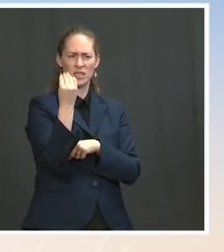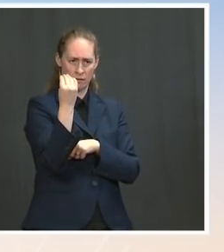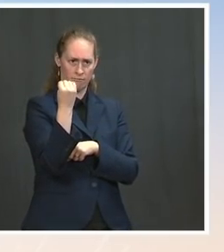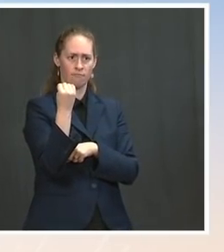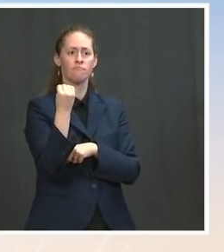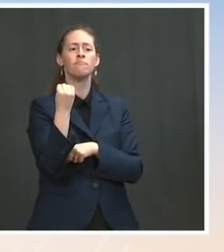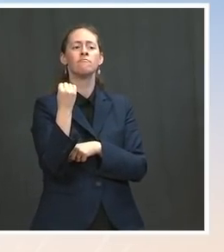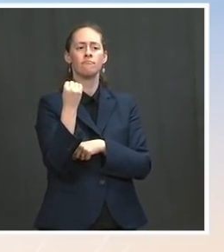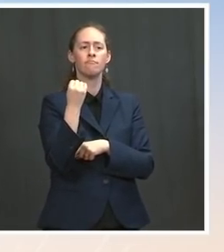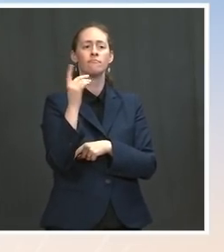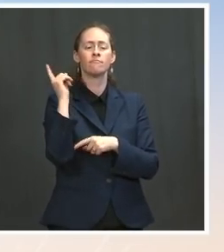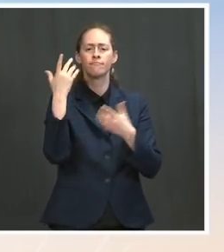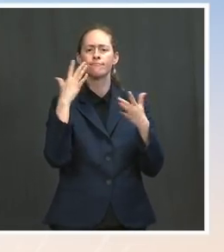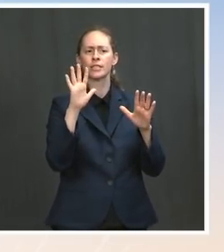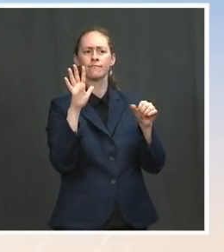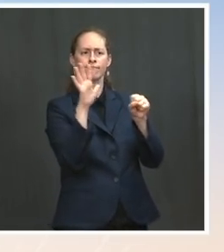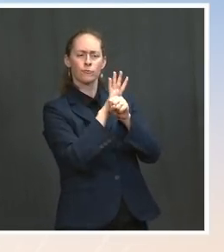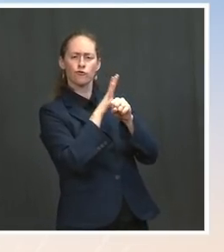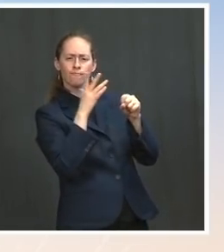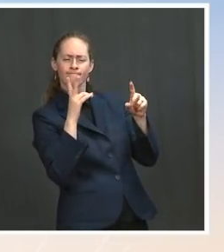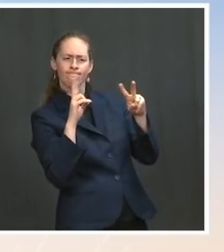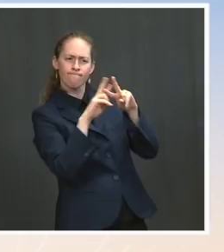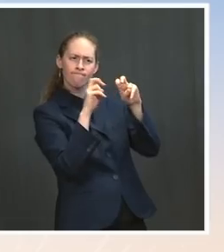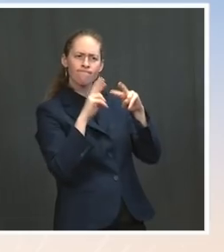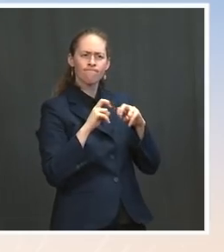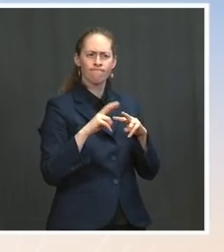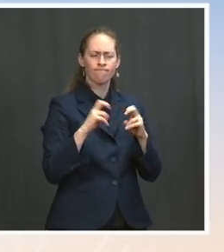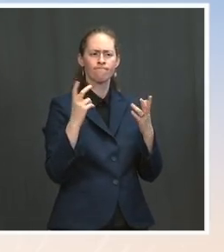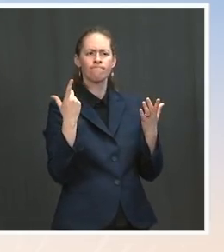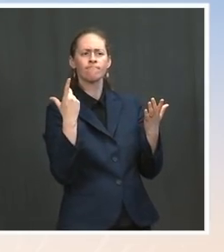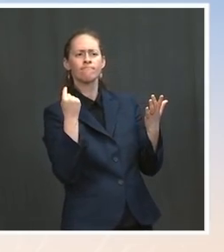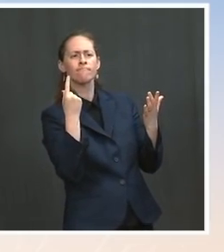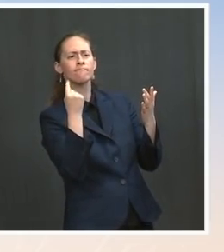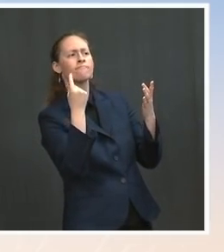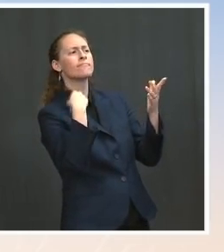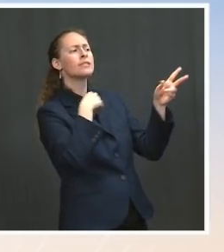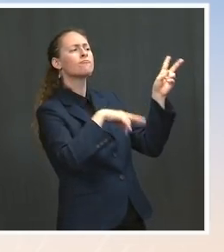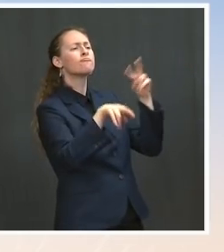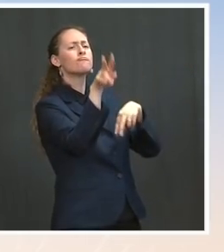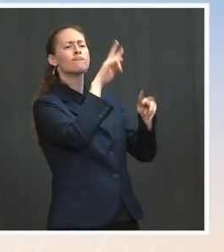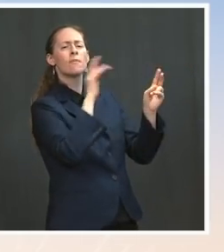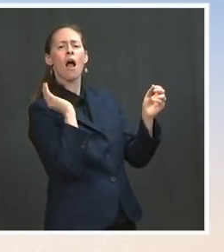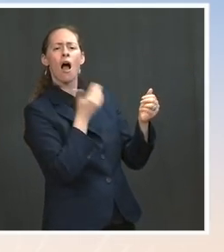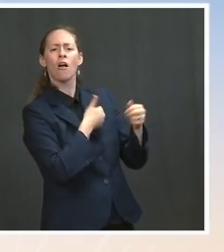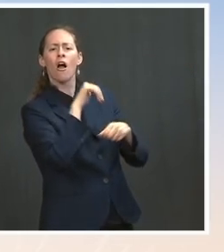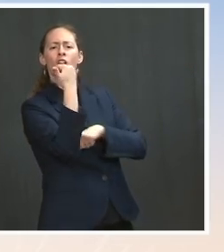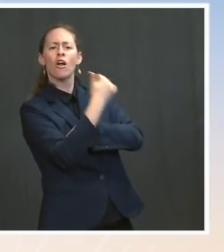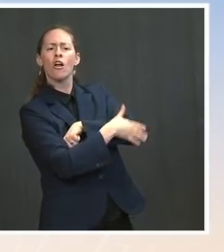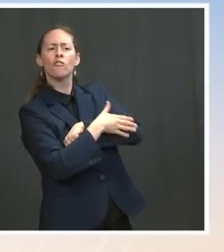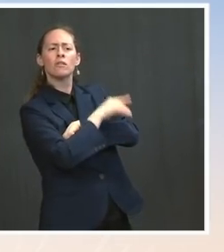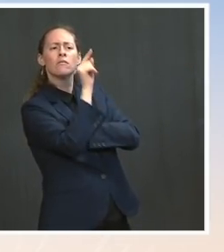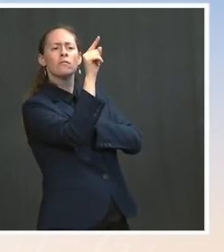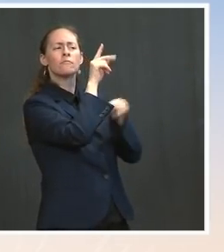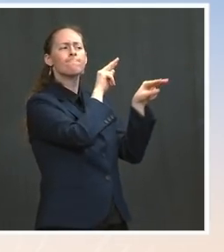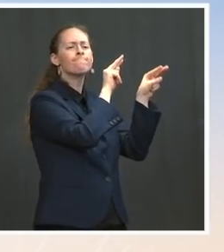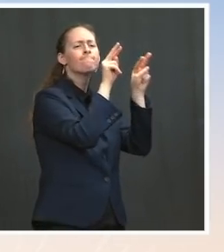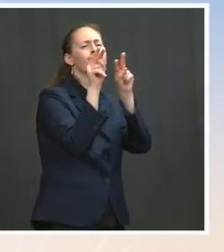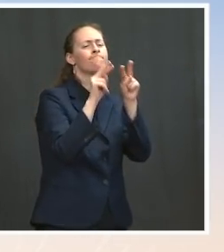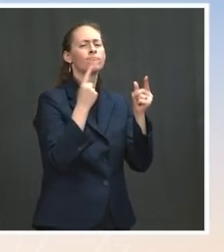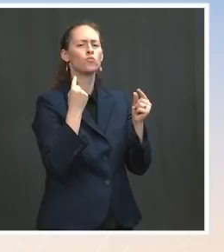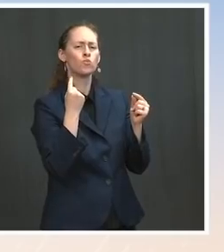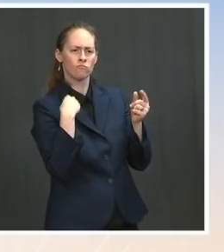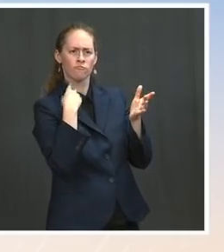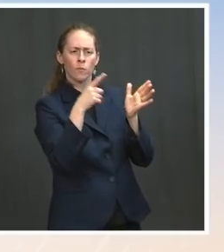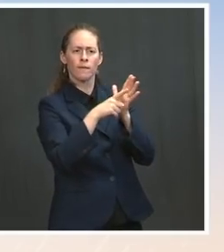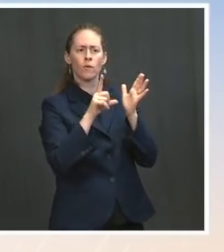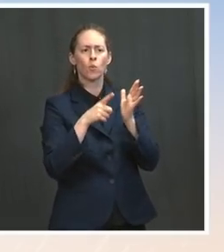of our approach to overseas surveillance. President Obama at that time issued a presidential directive that changed our approach in significant ways.